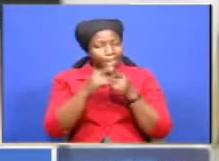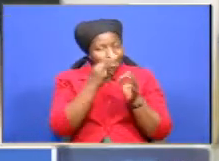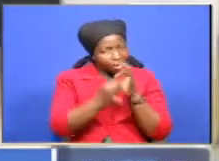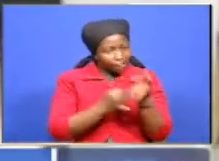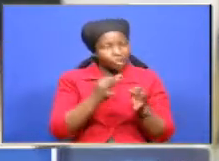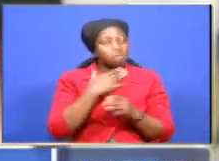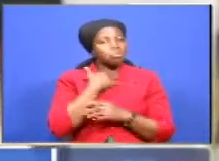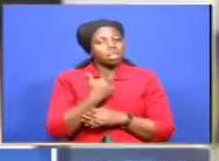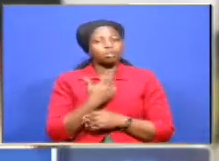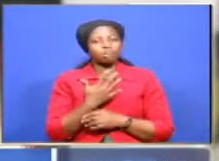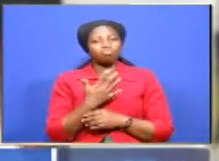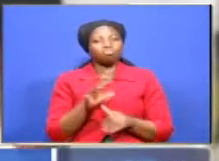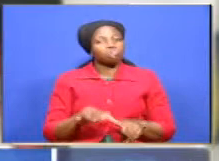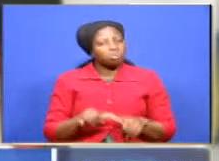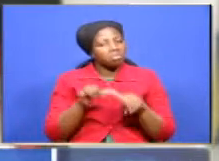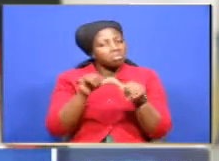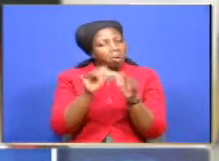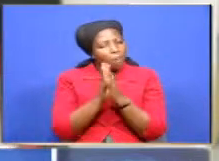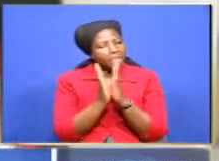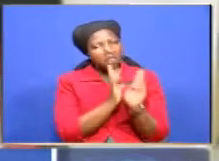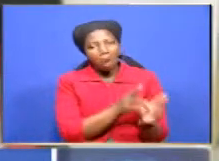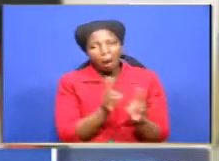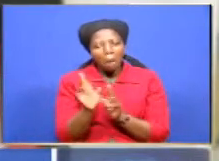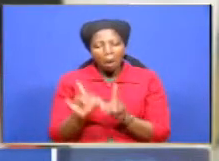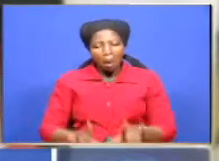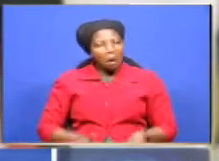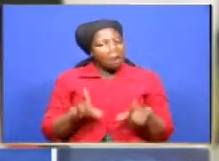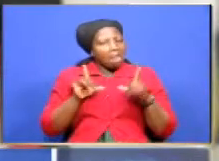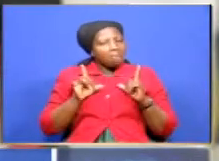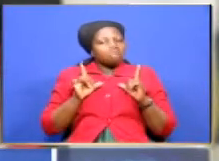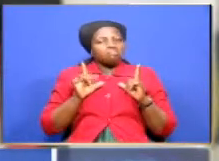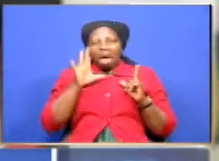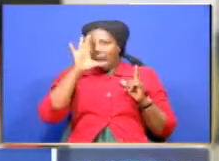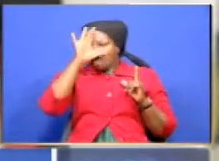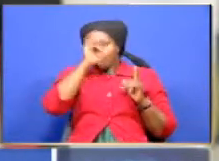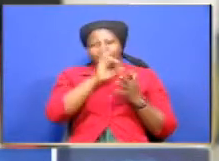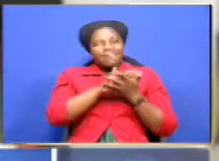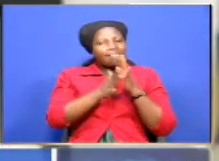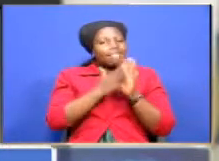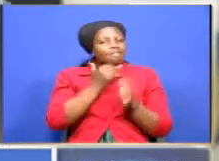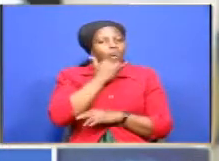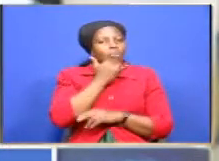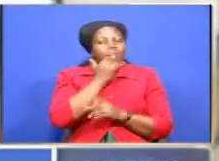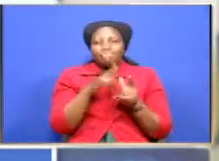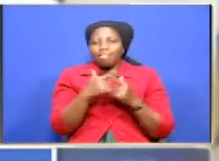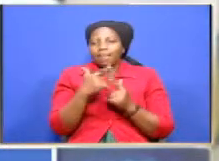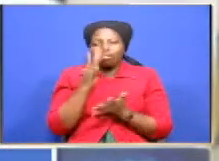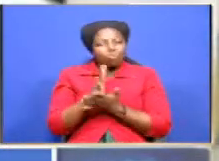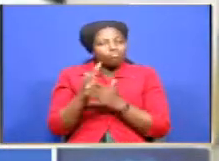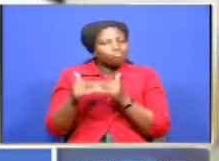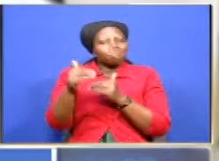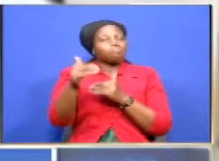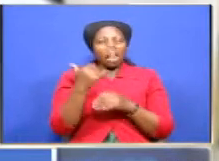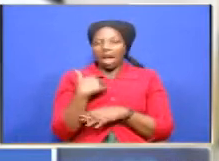our day-to-day lives like nothing is wrong, then we are bound for bigger problems.